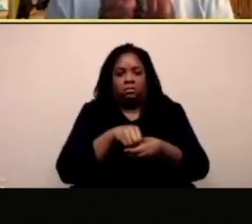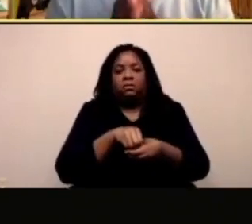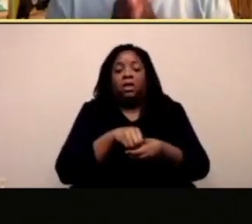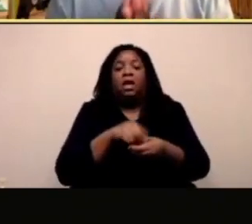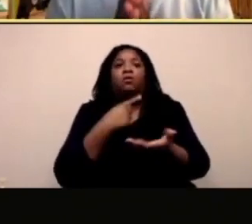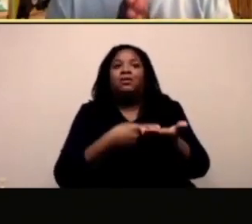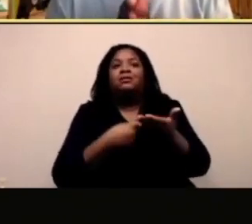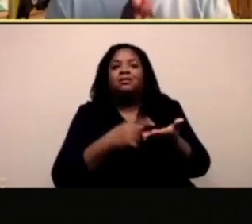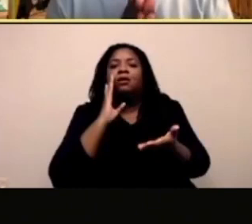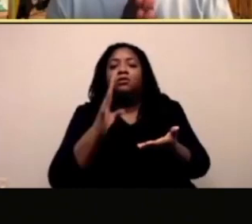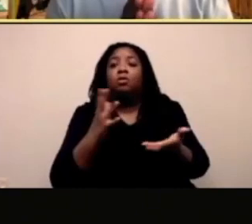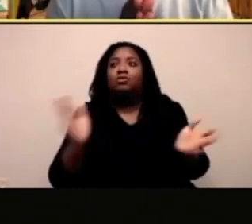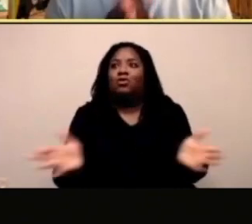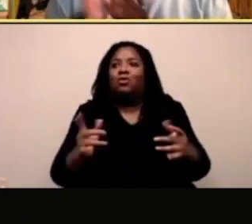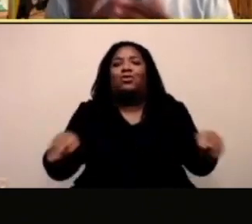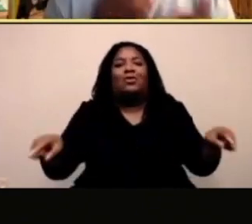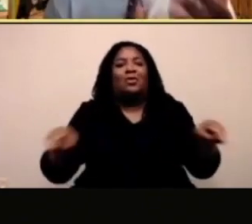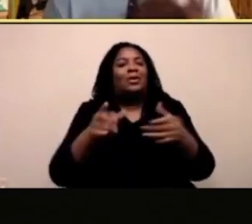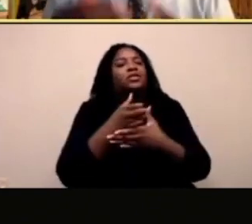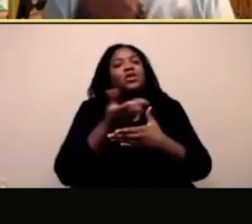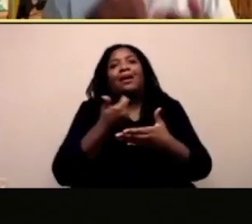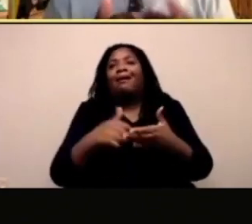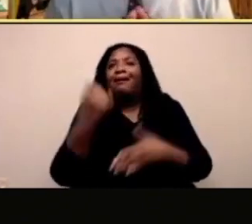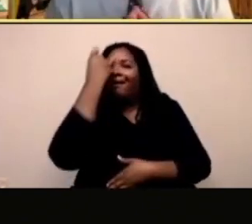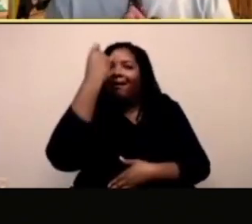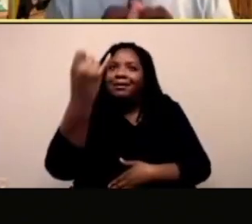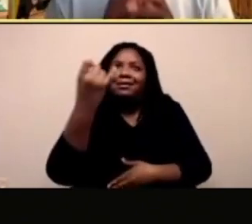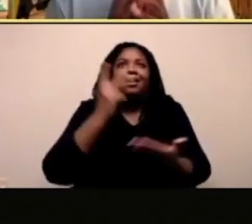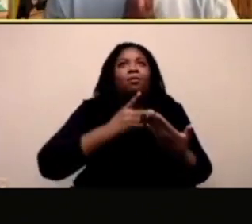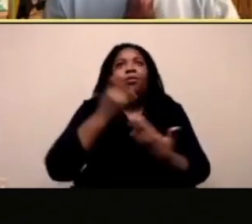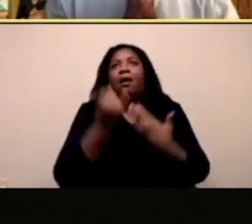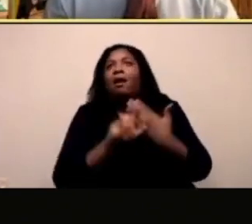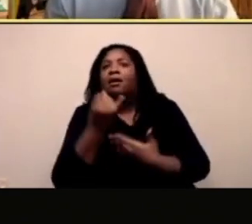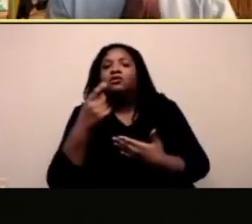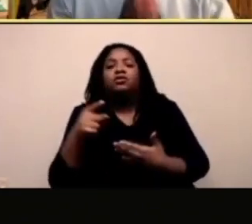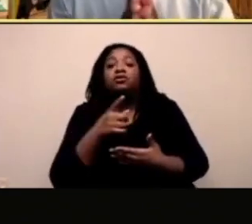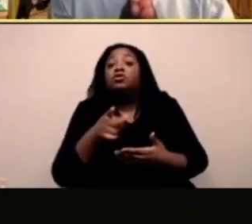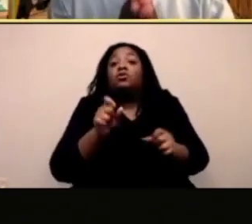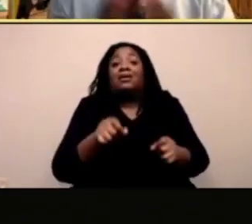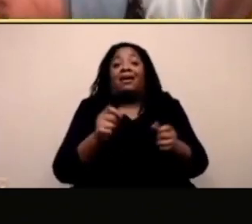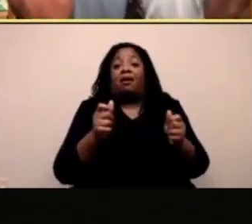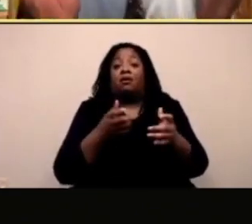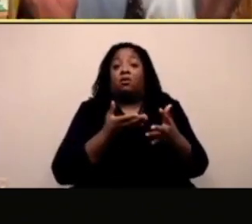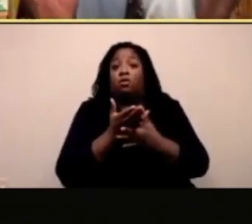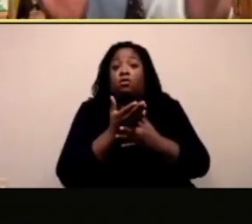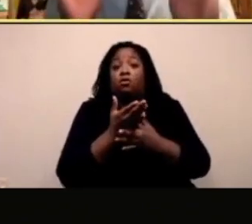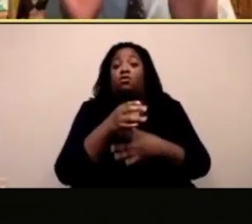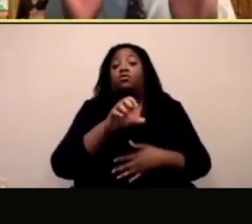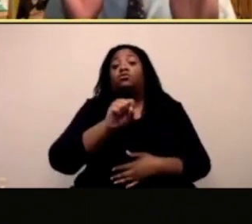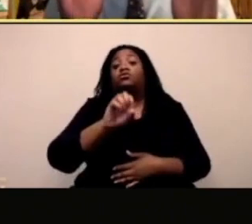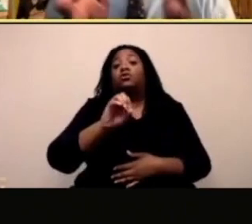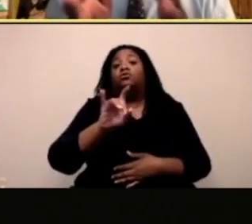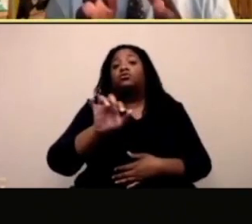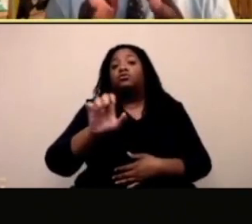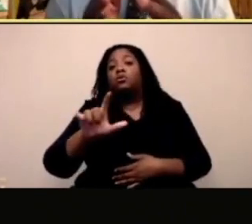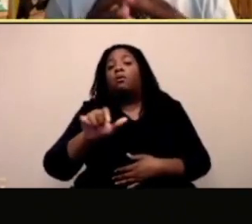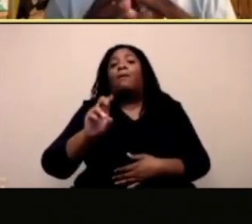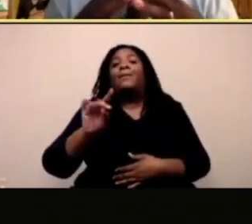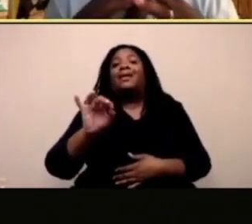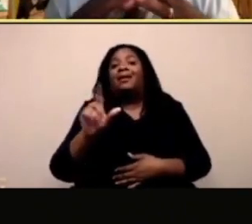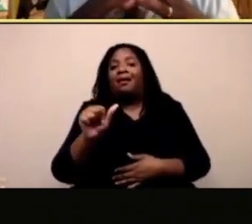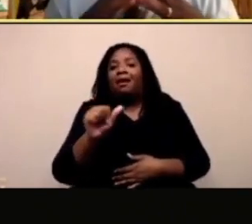we encourage you guys to share any kind of ideas and projects. You can share it via social media. We're going to make sure we give you our social